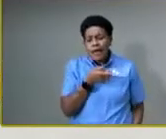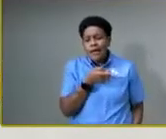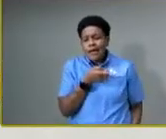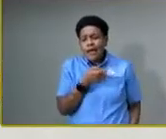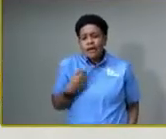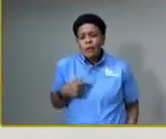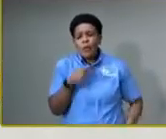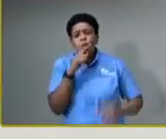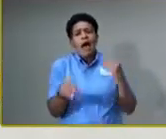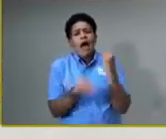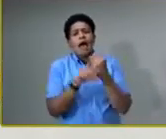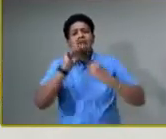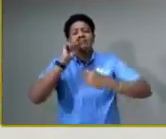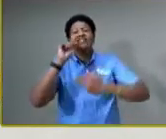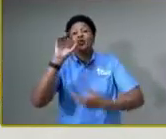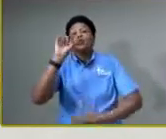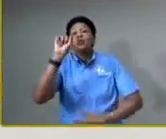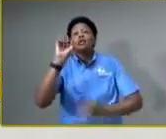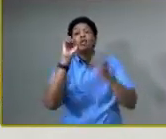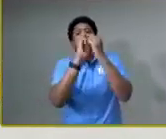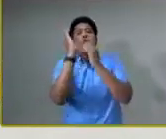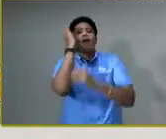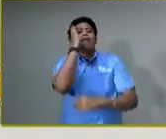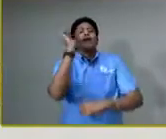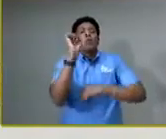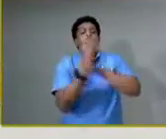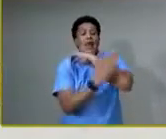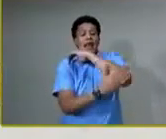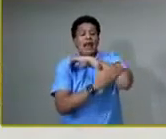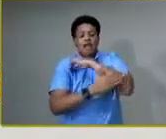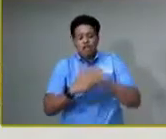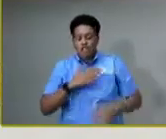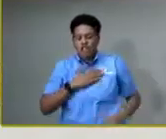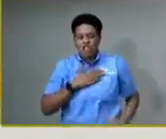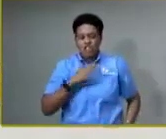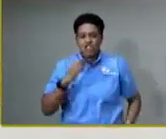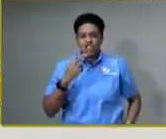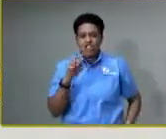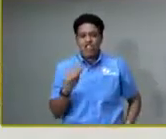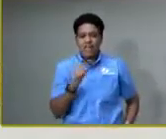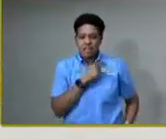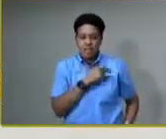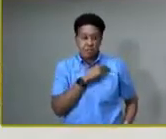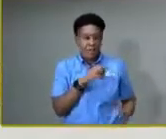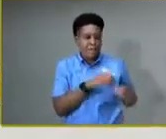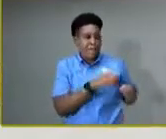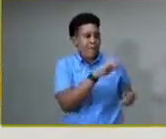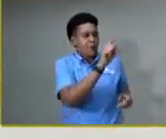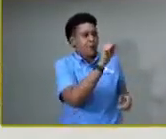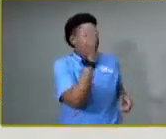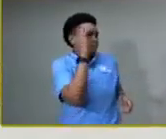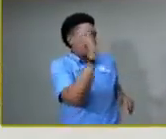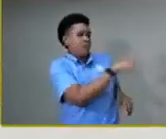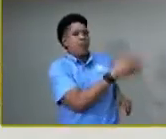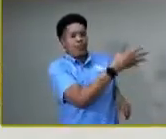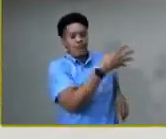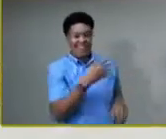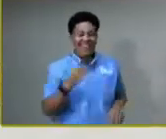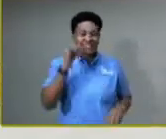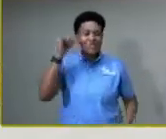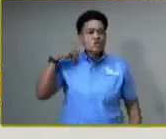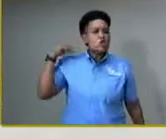we're adding an additional 20 beds at the National Chest Hospital, and I visited the National Chest Hospital